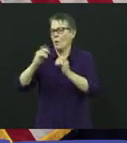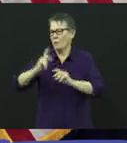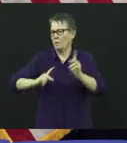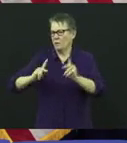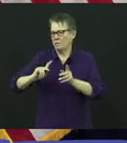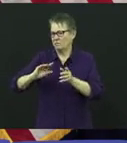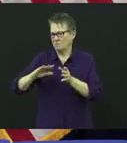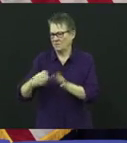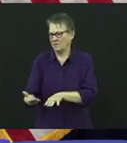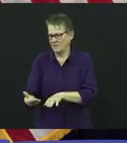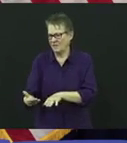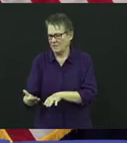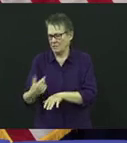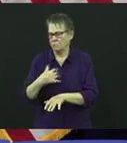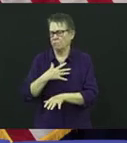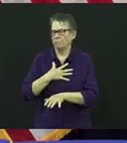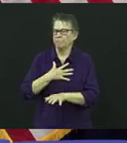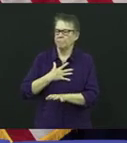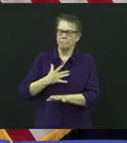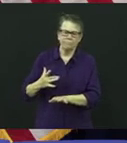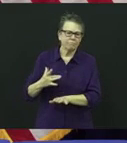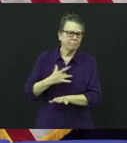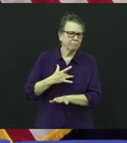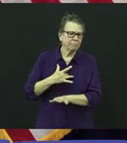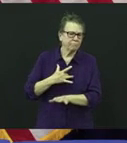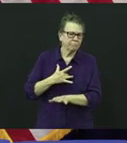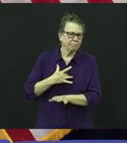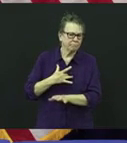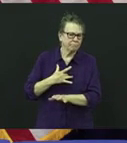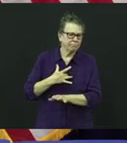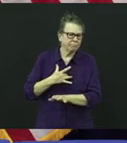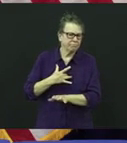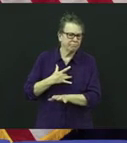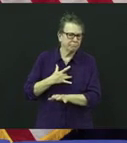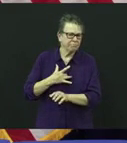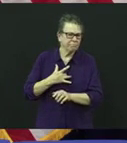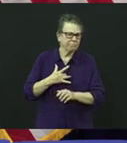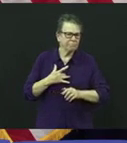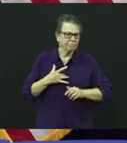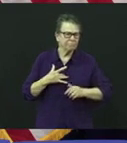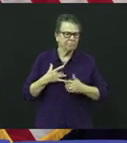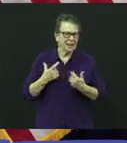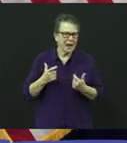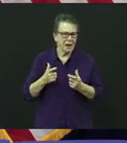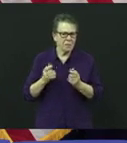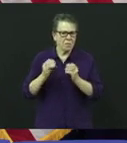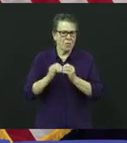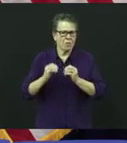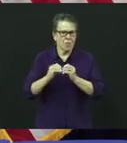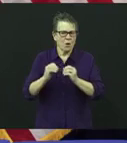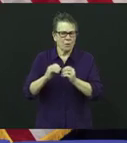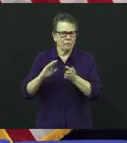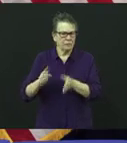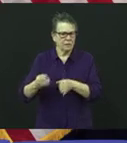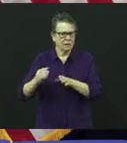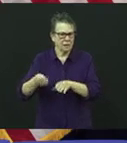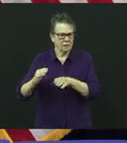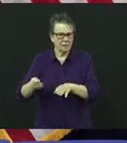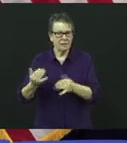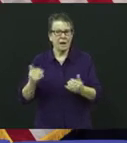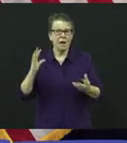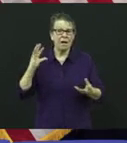deaths, so it was with a particularly heavy heart that we report this today. We have now lost 44 fellow New